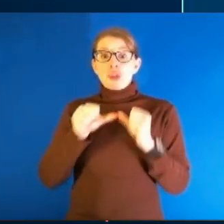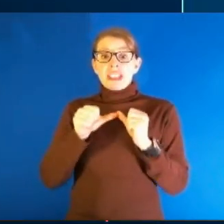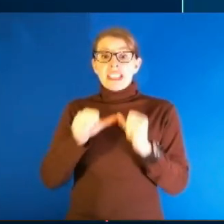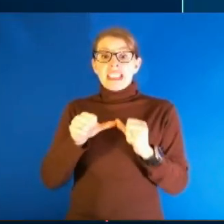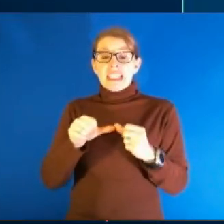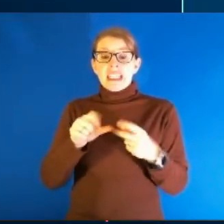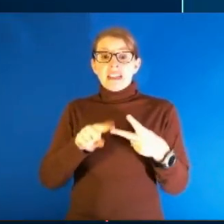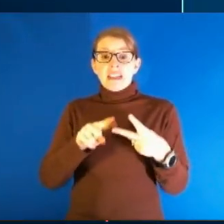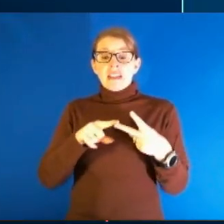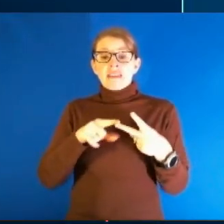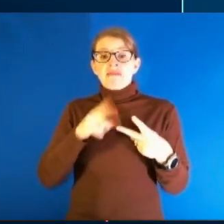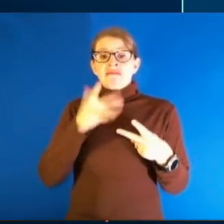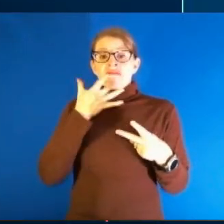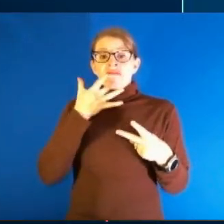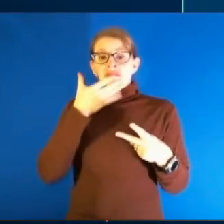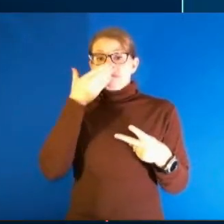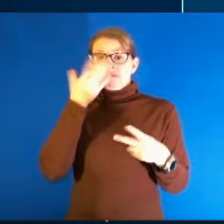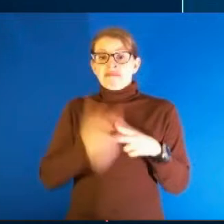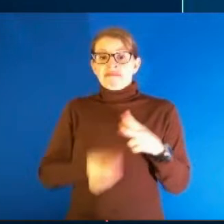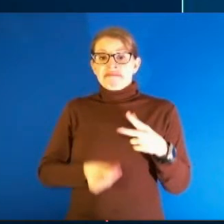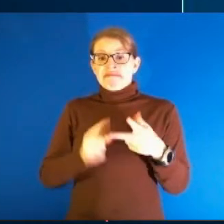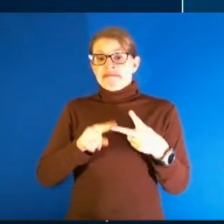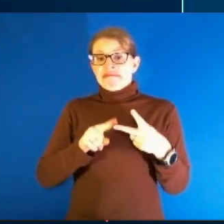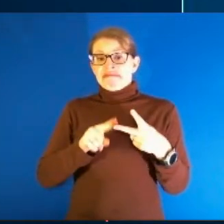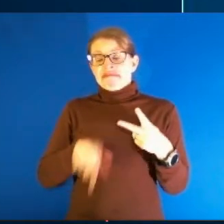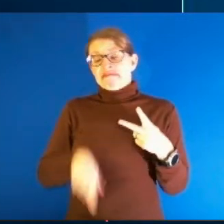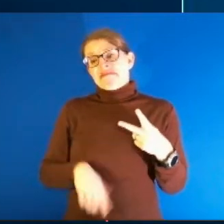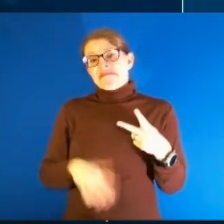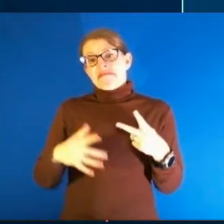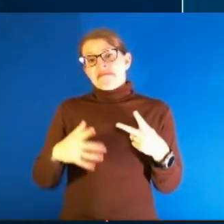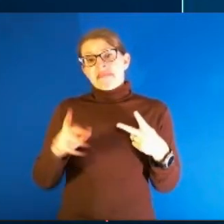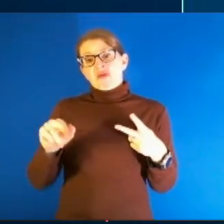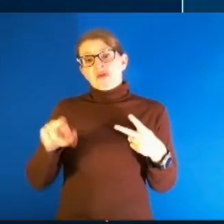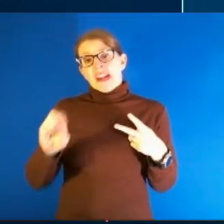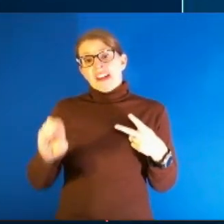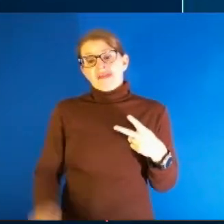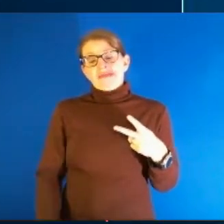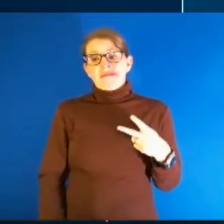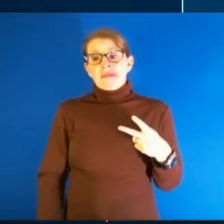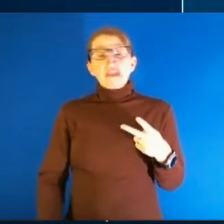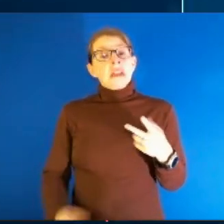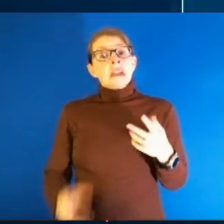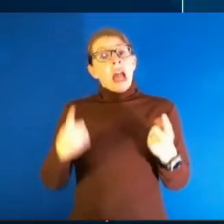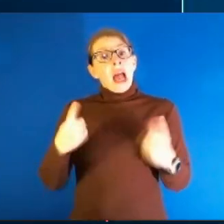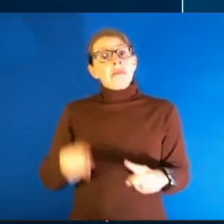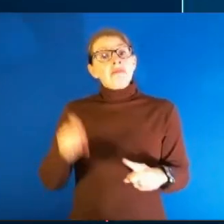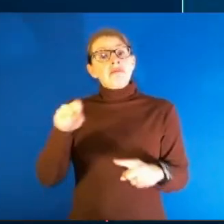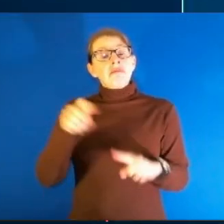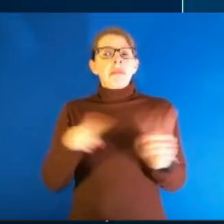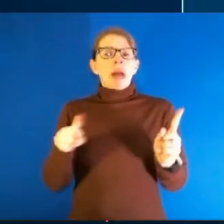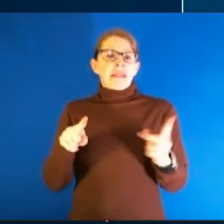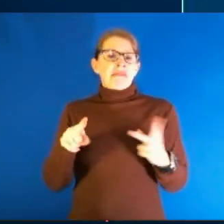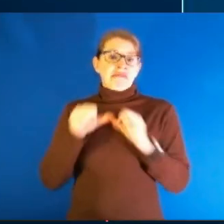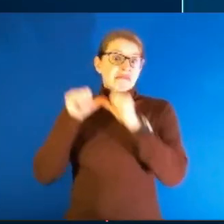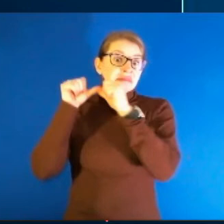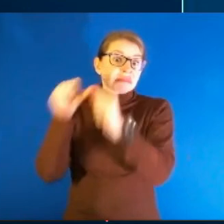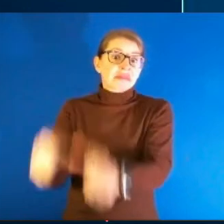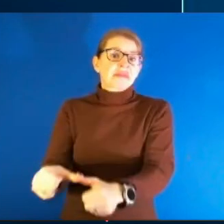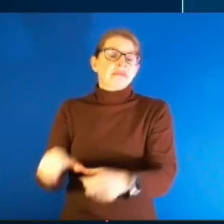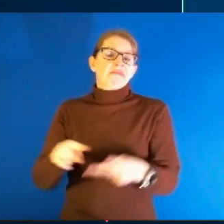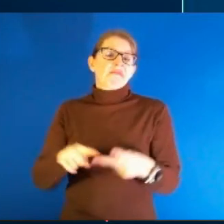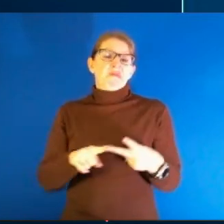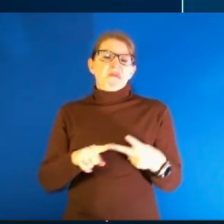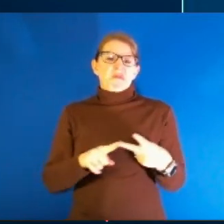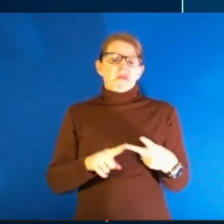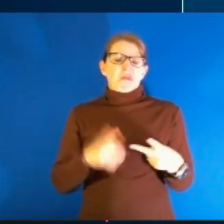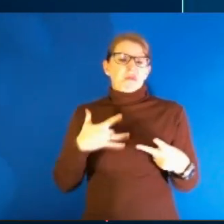go, Yeah. probably on that list of things that are least common, and certainly not uncommon. But if you look at all the things that we see from a COVID